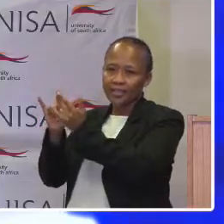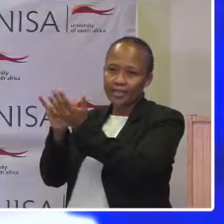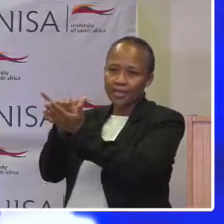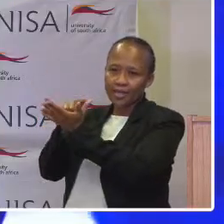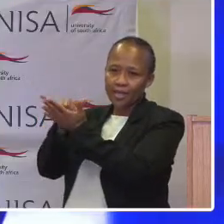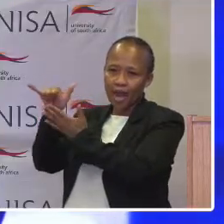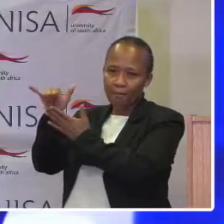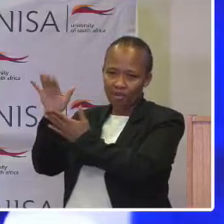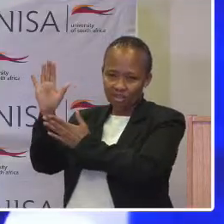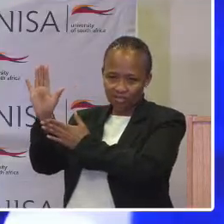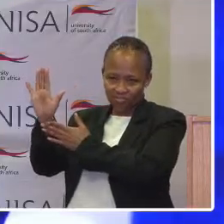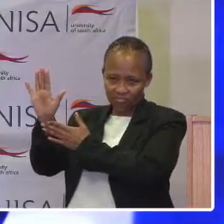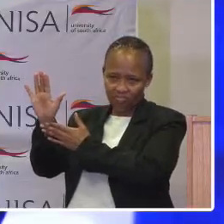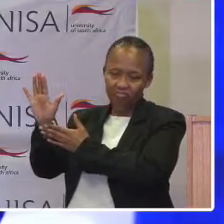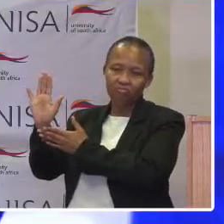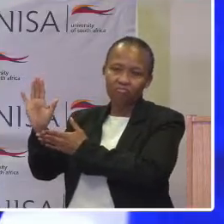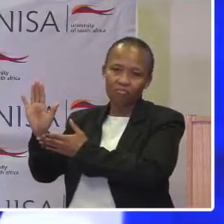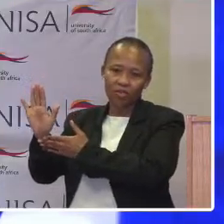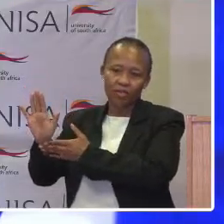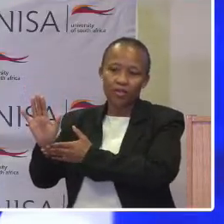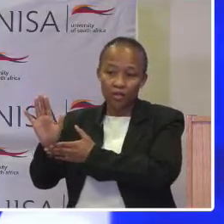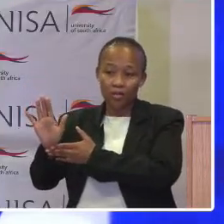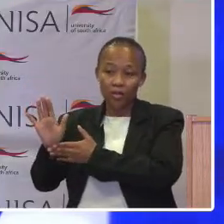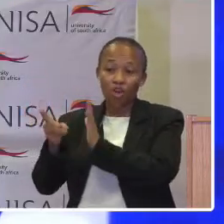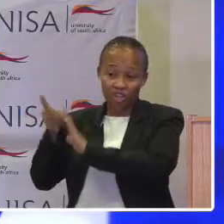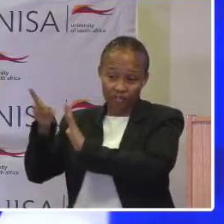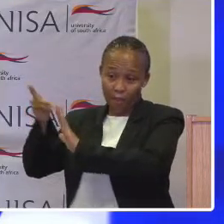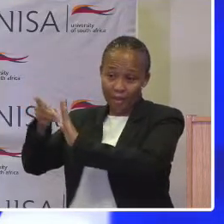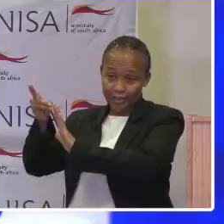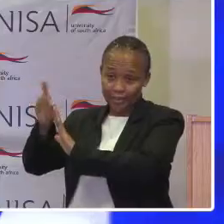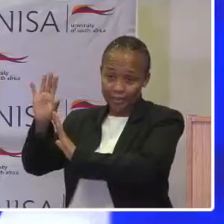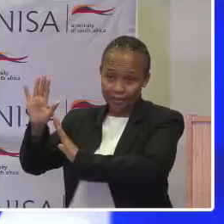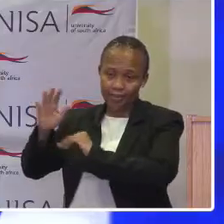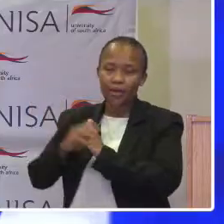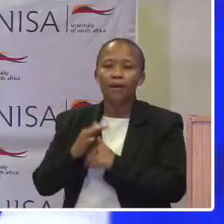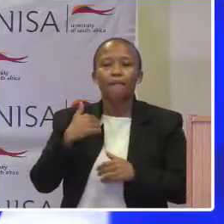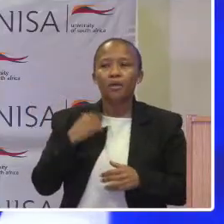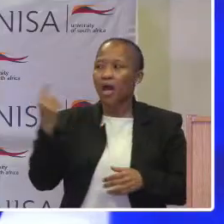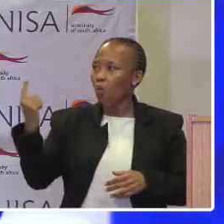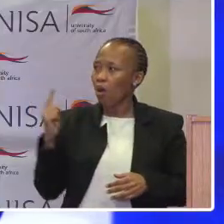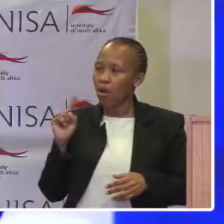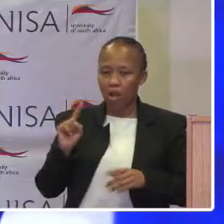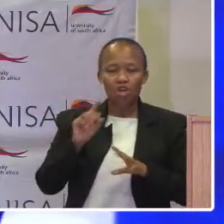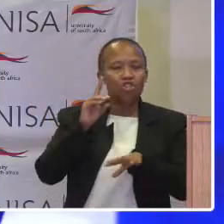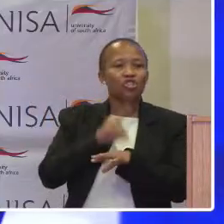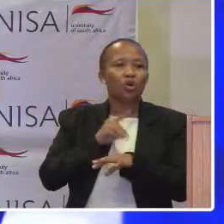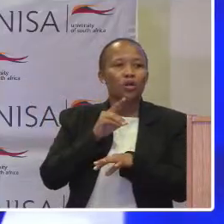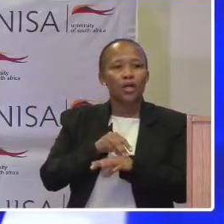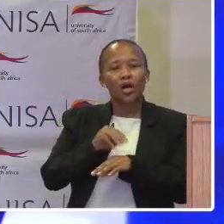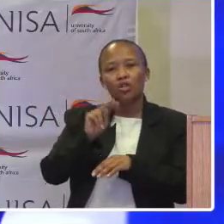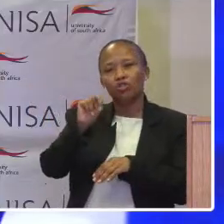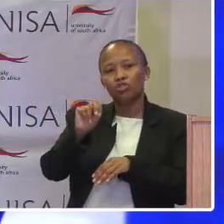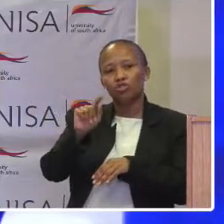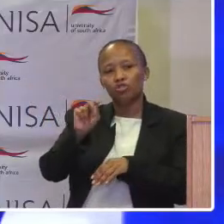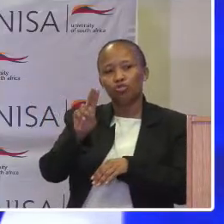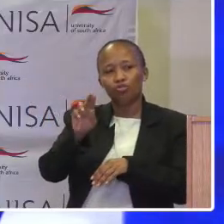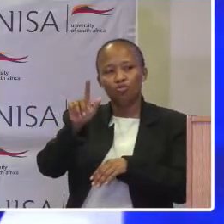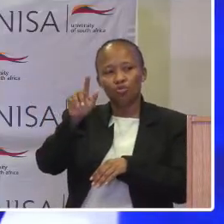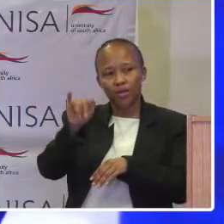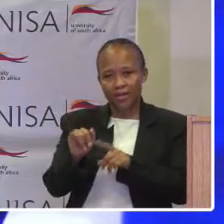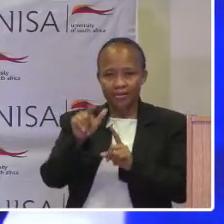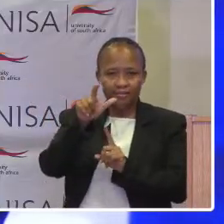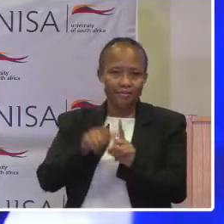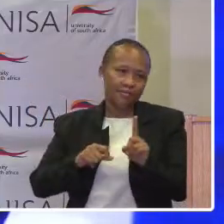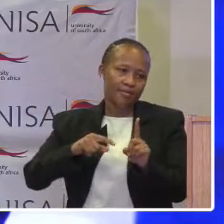would like to call upon Dr. Simangale Ntuli. Dr. Simangale Ntuli will be